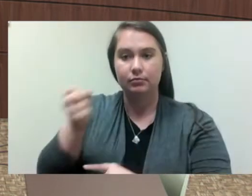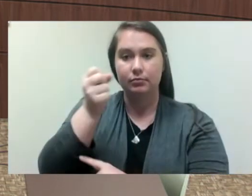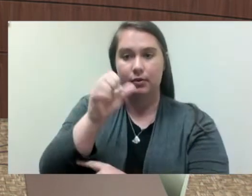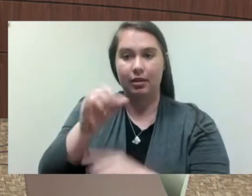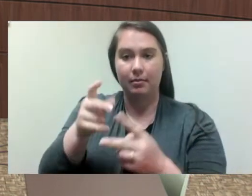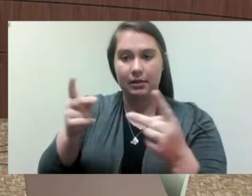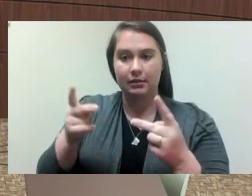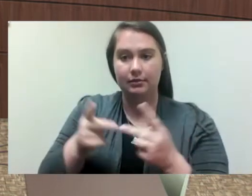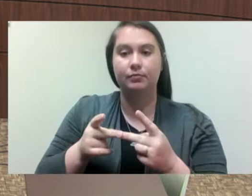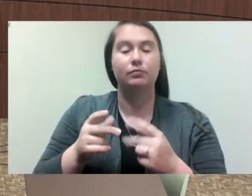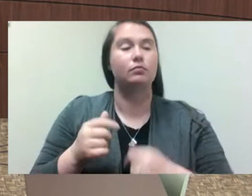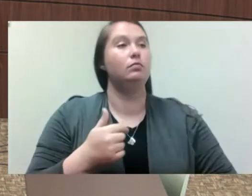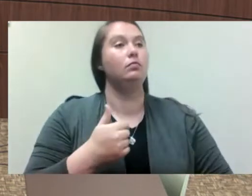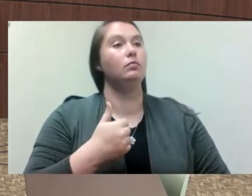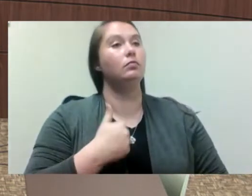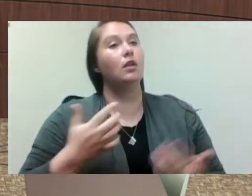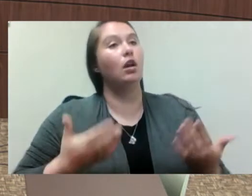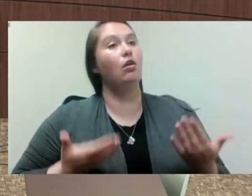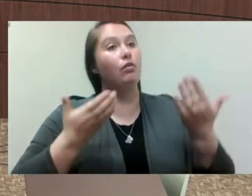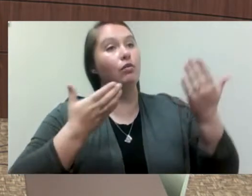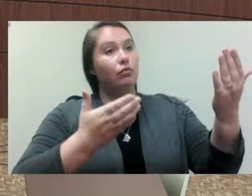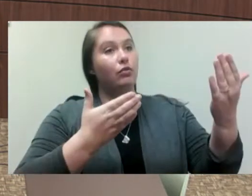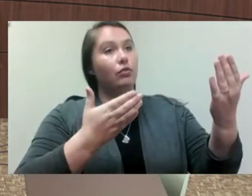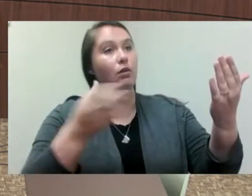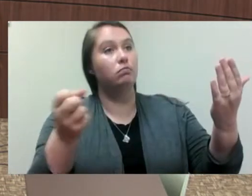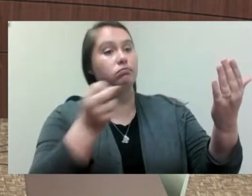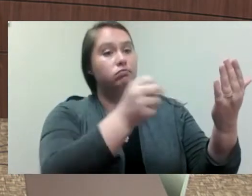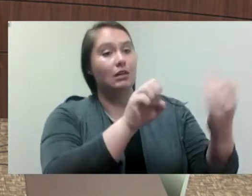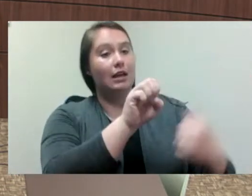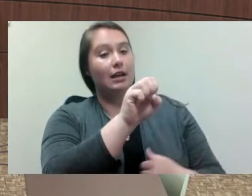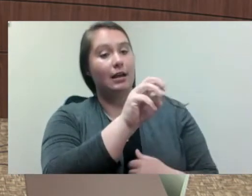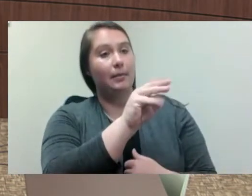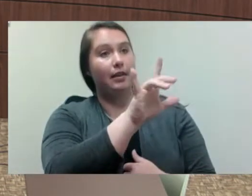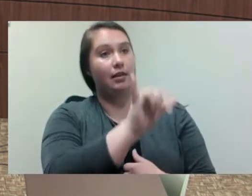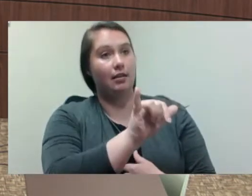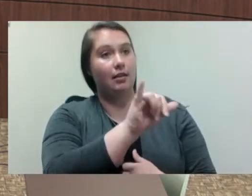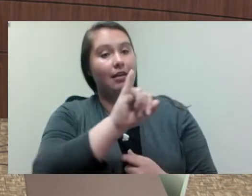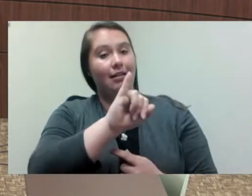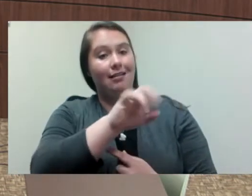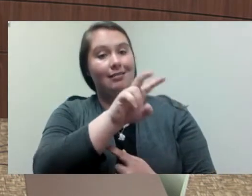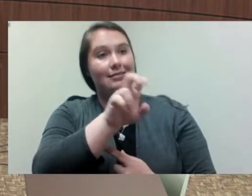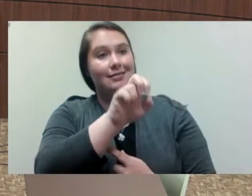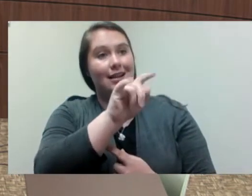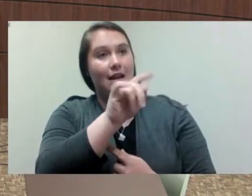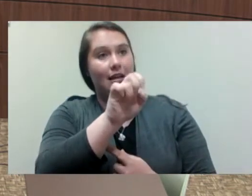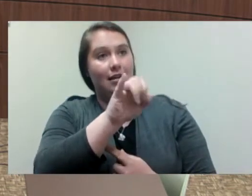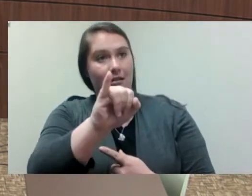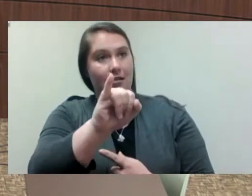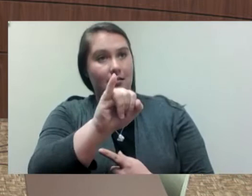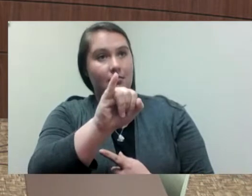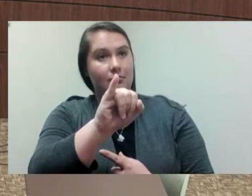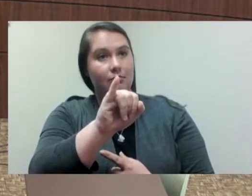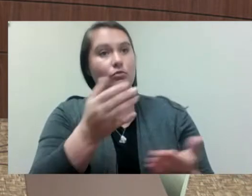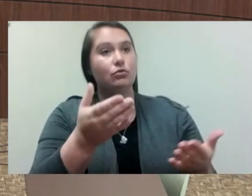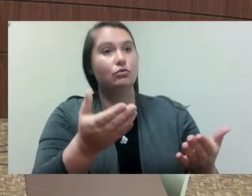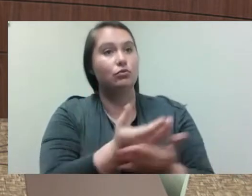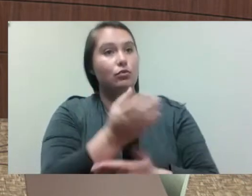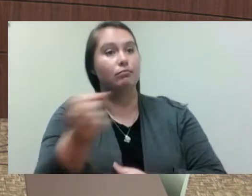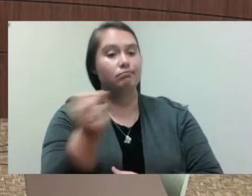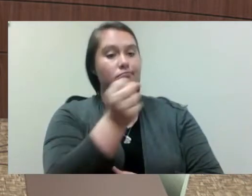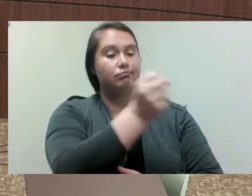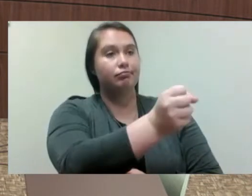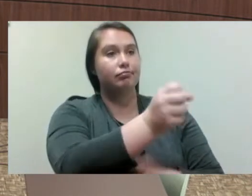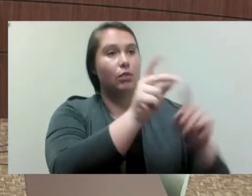So I move that we appoint Emily Izetti as the new representative for